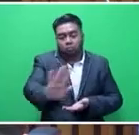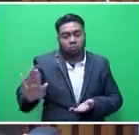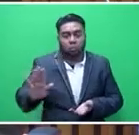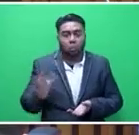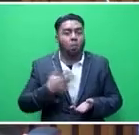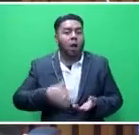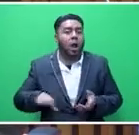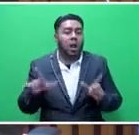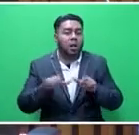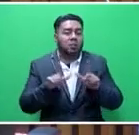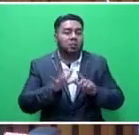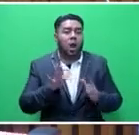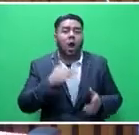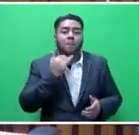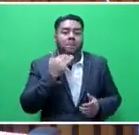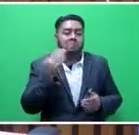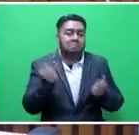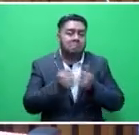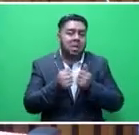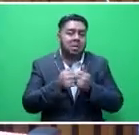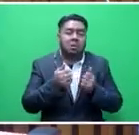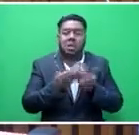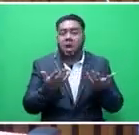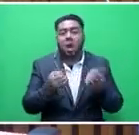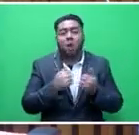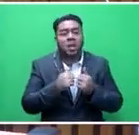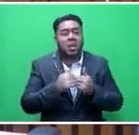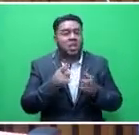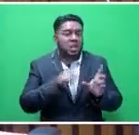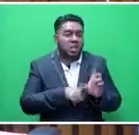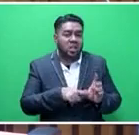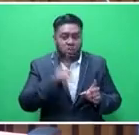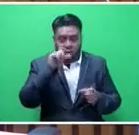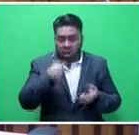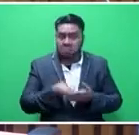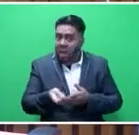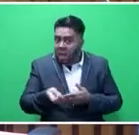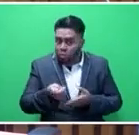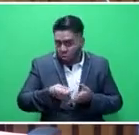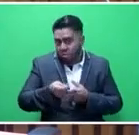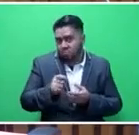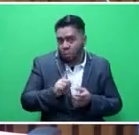Speaker, I would also like to make was that in respect of